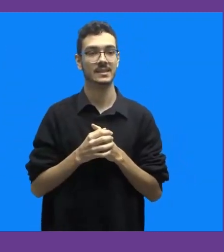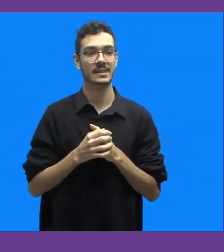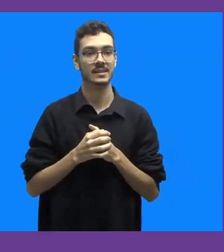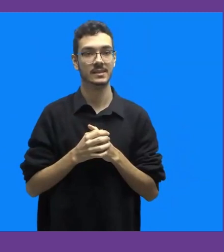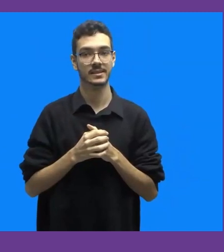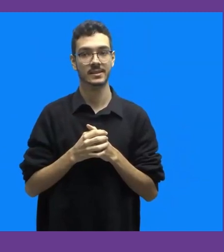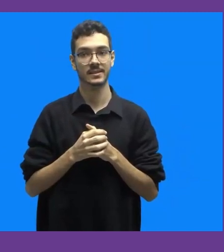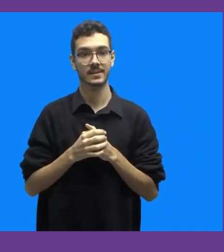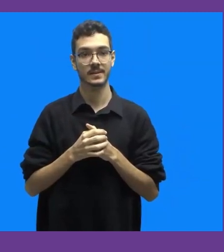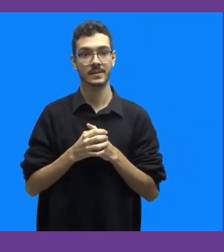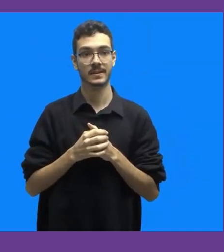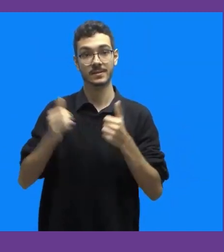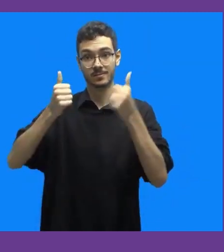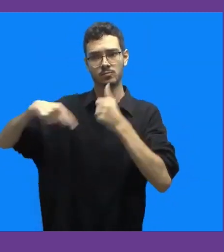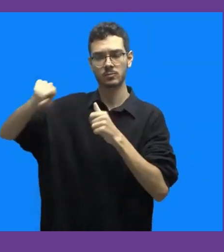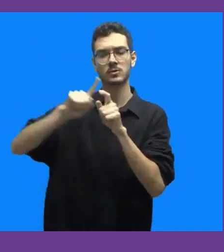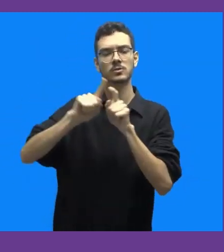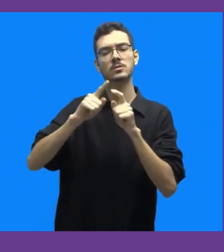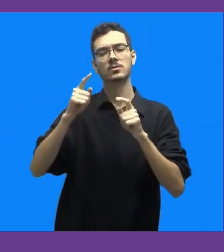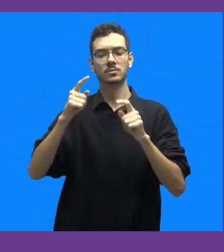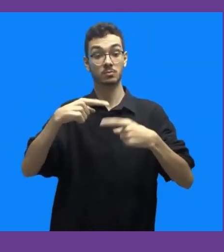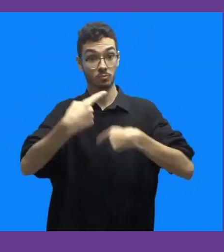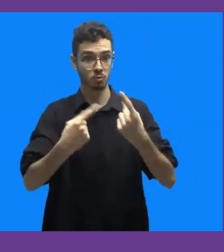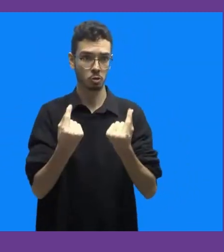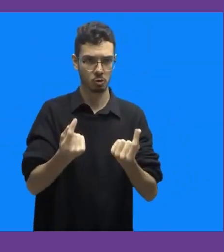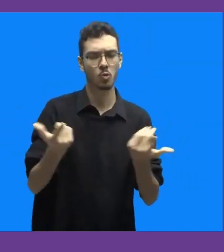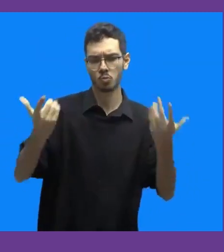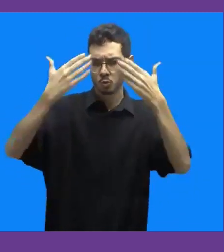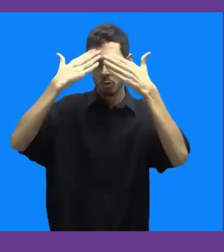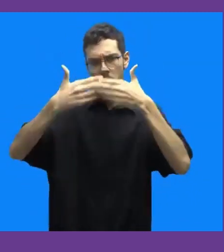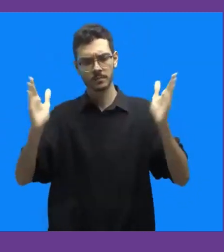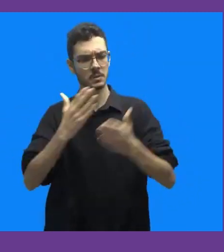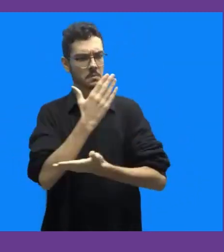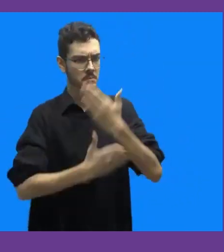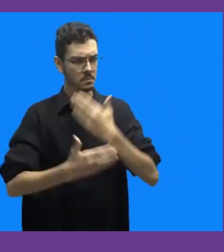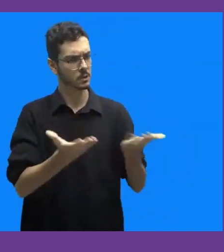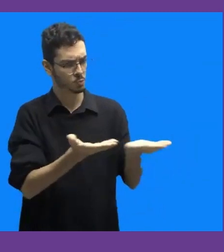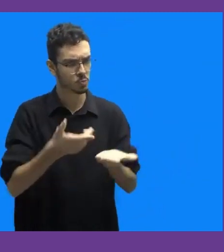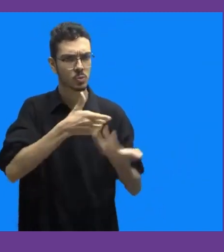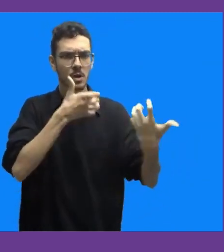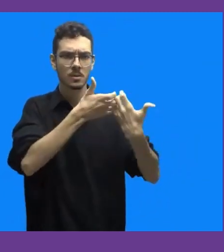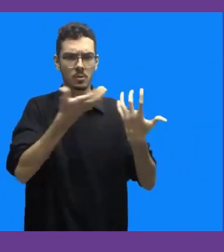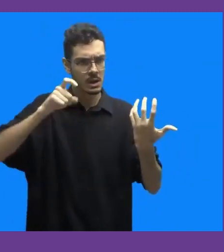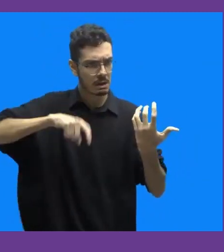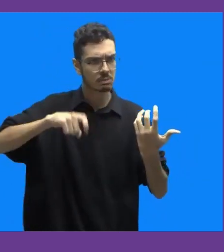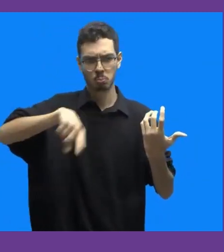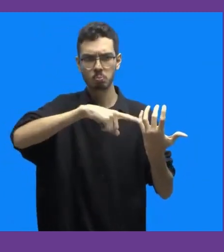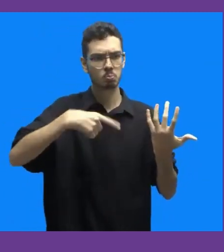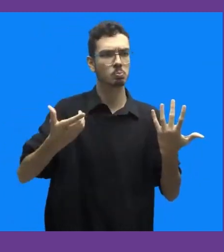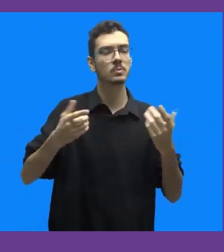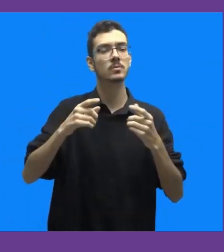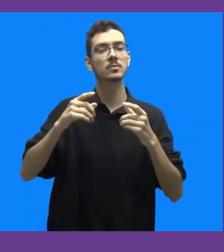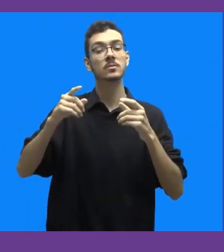the unit for people with disabilities are into, but sometimes maybe the professors are not. So the question